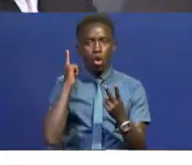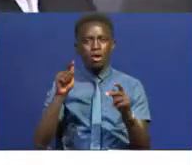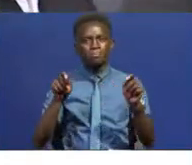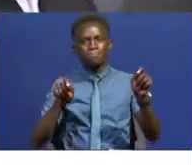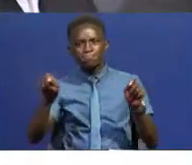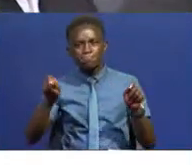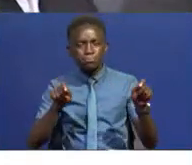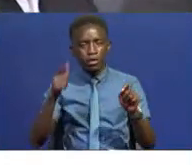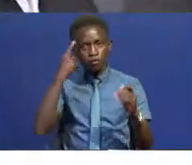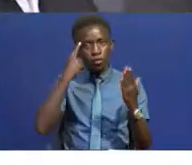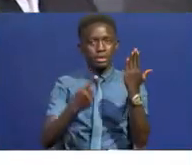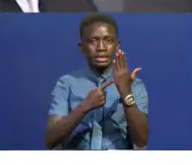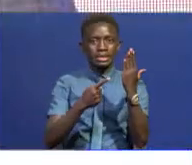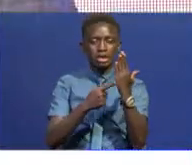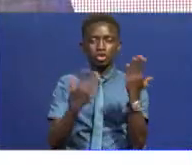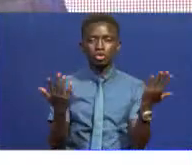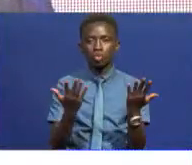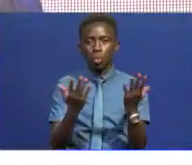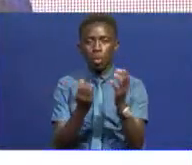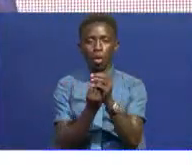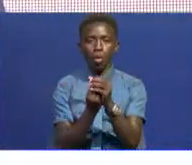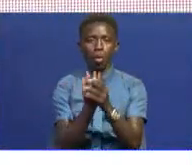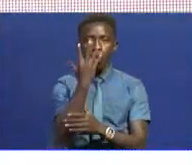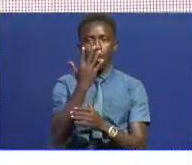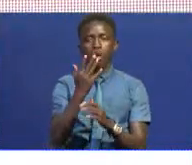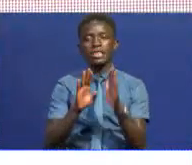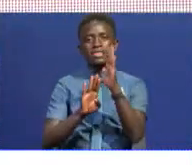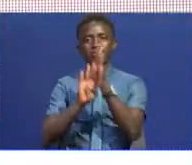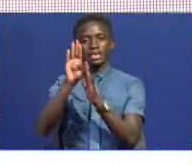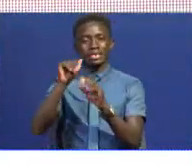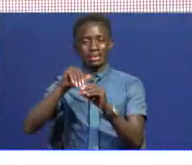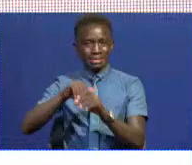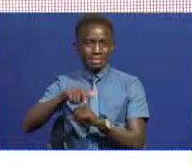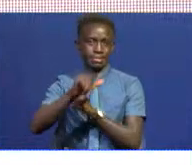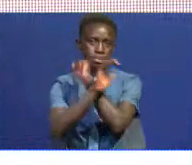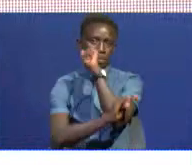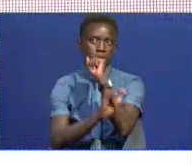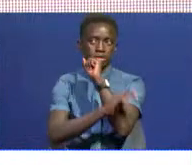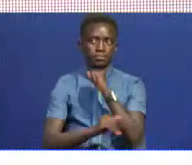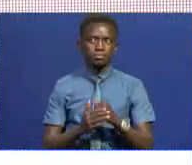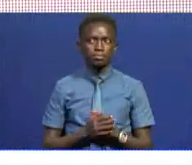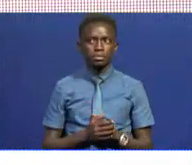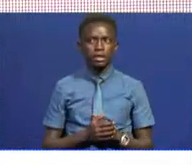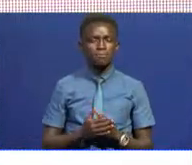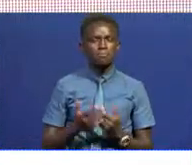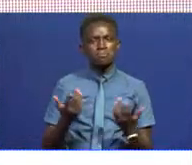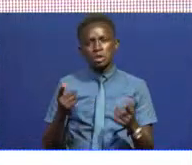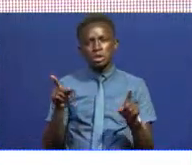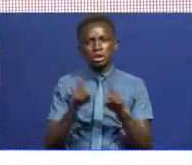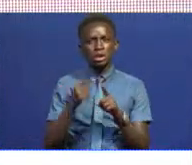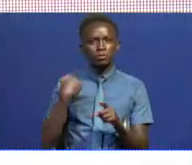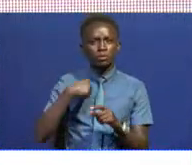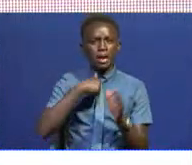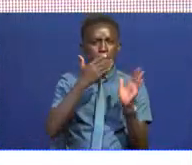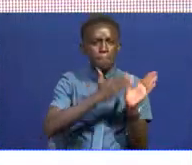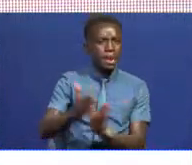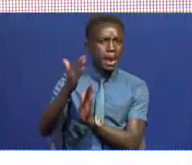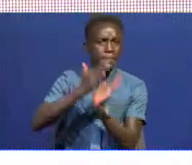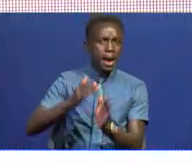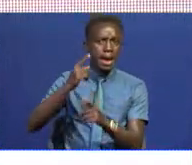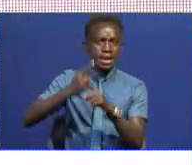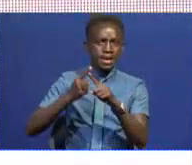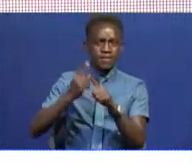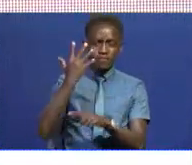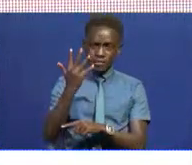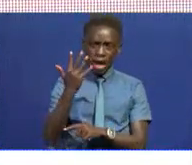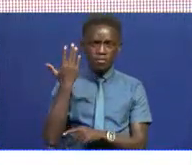infrastructure in the country. It is our estimation that as opposed to the 5 years within which we had envisaged to roll out 100,000